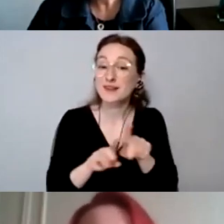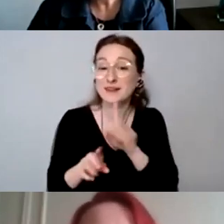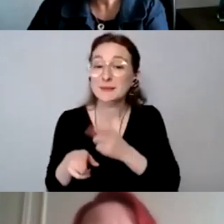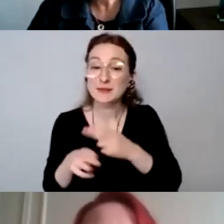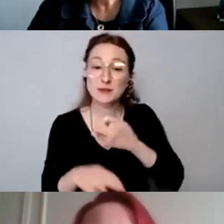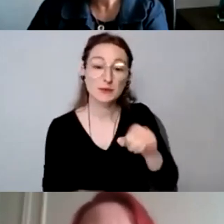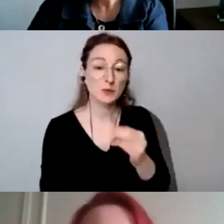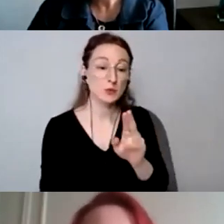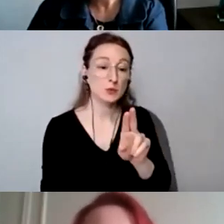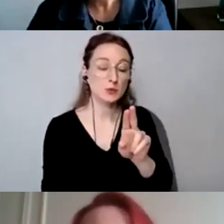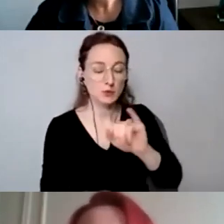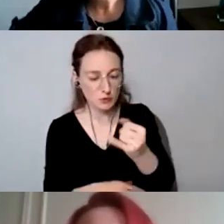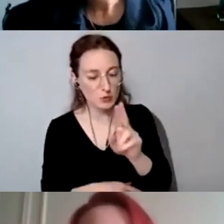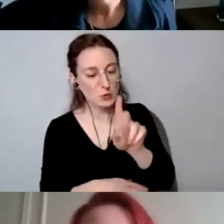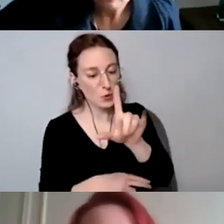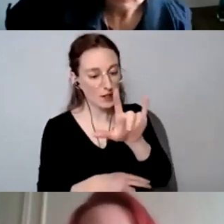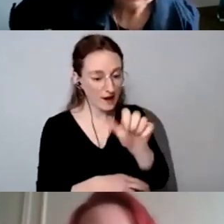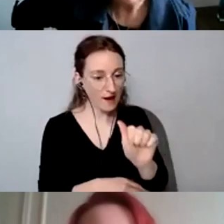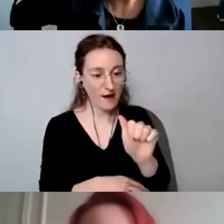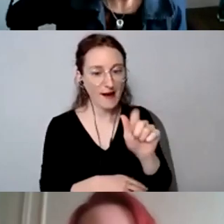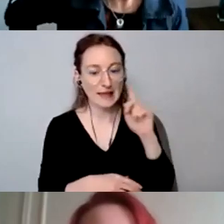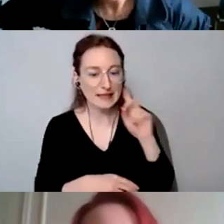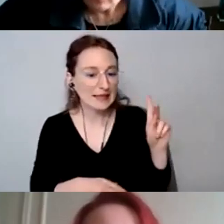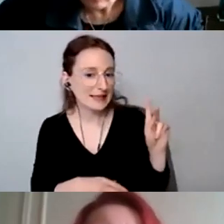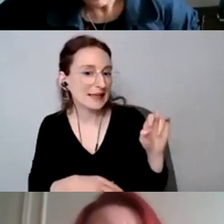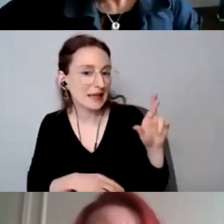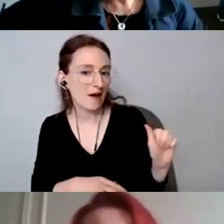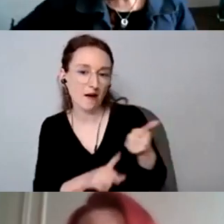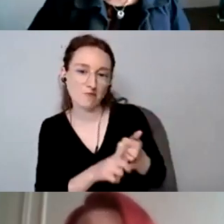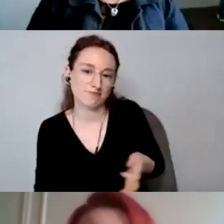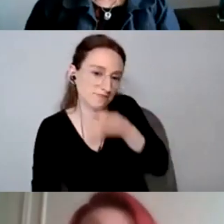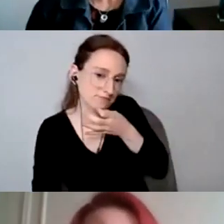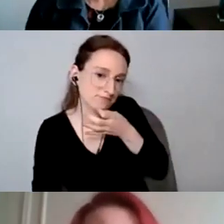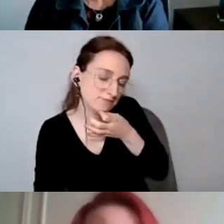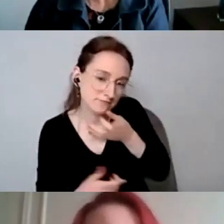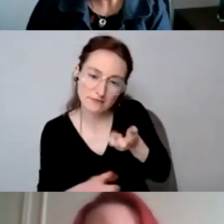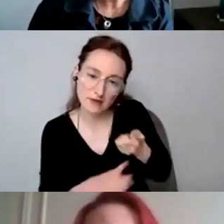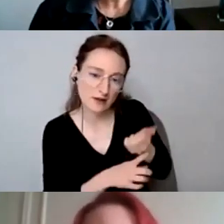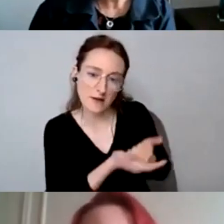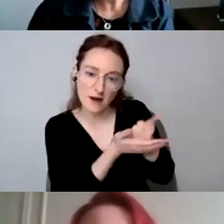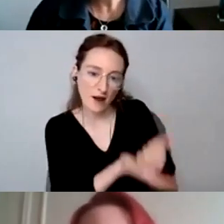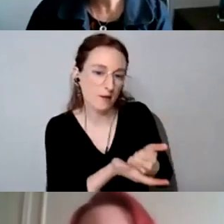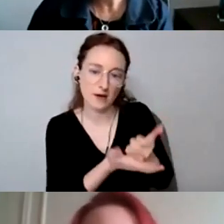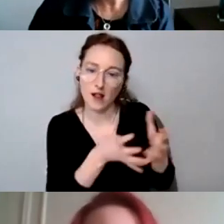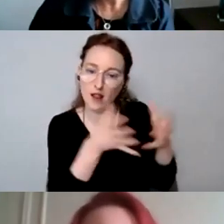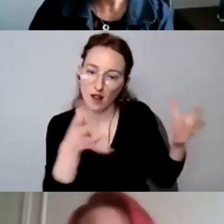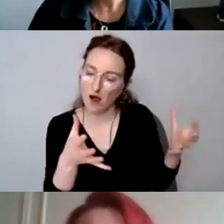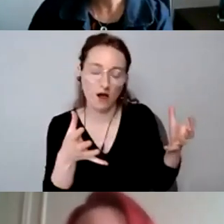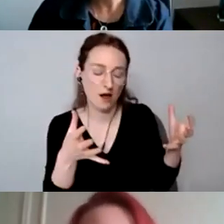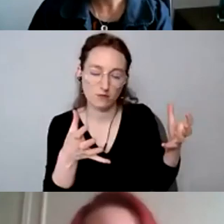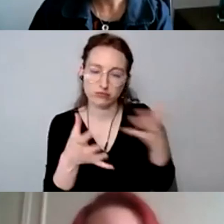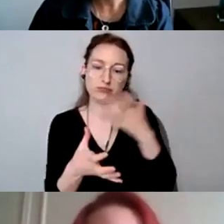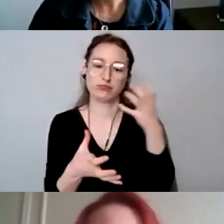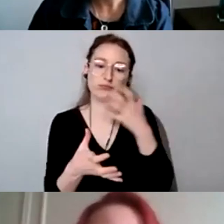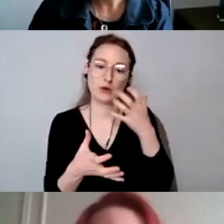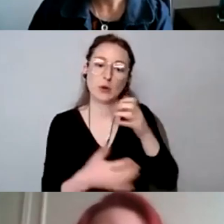Kira is the best person to talk about Yulia because she's been helping immensely. Yulia and